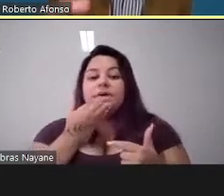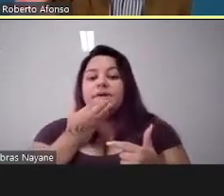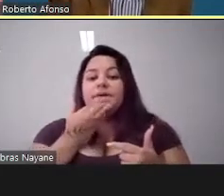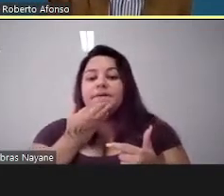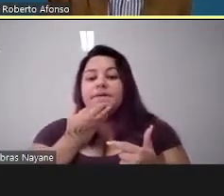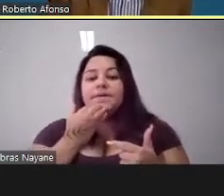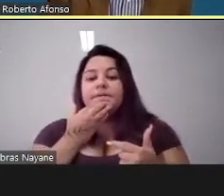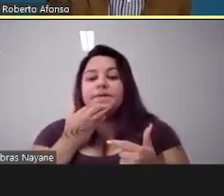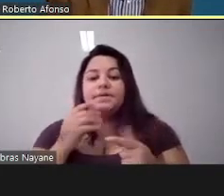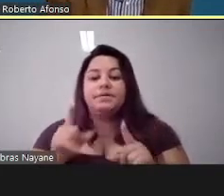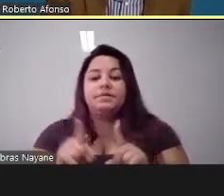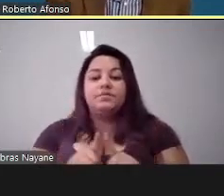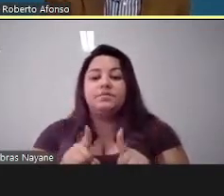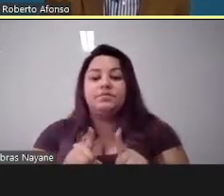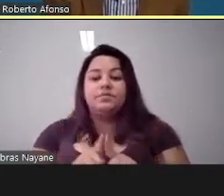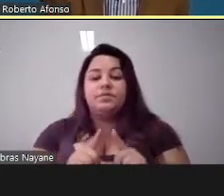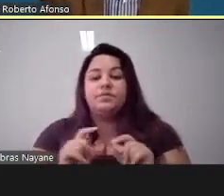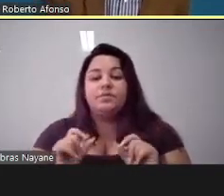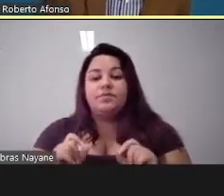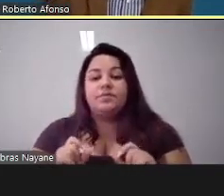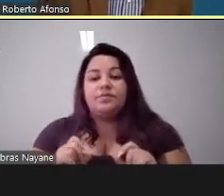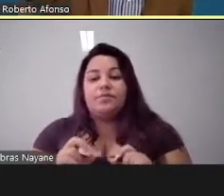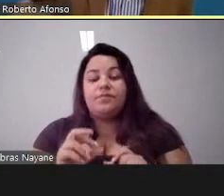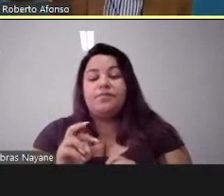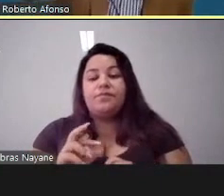And they have this challenge